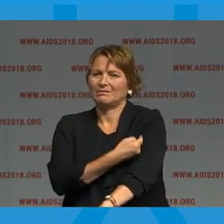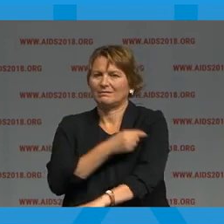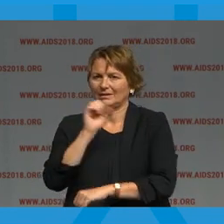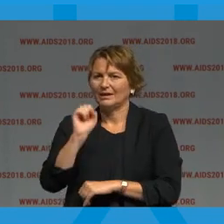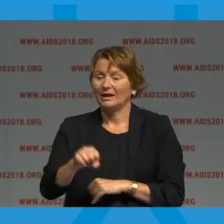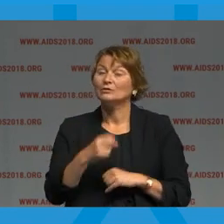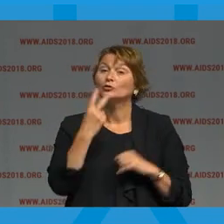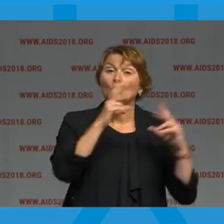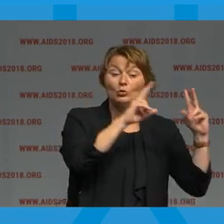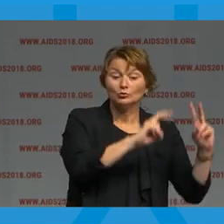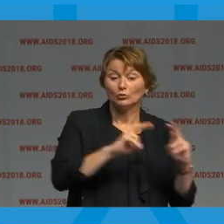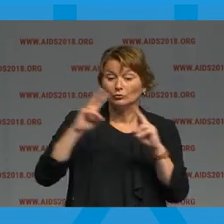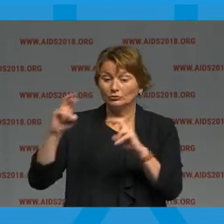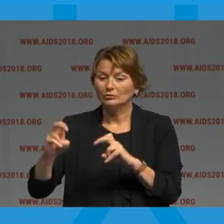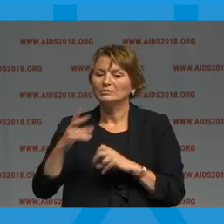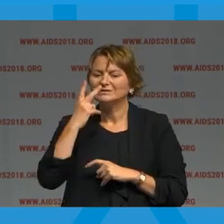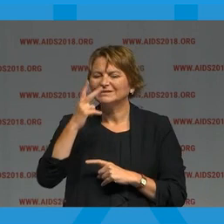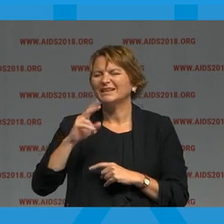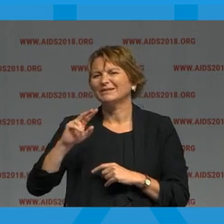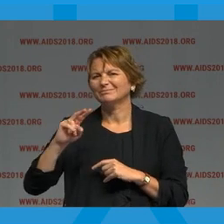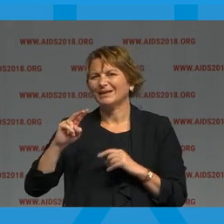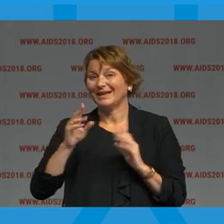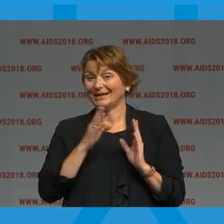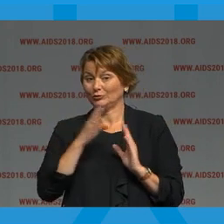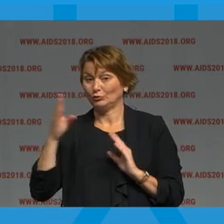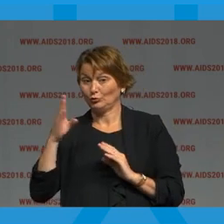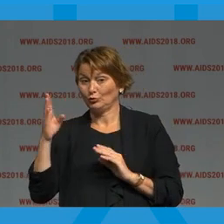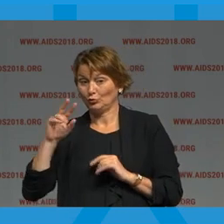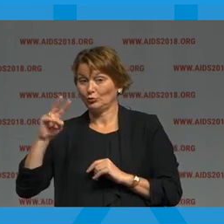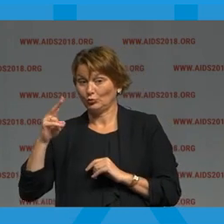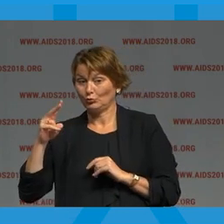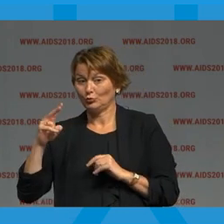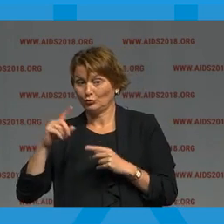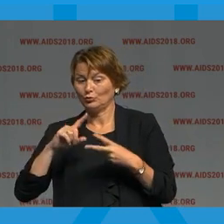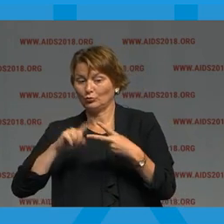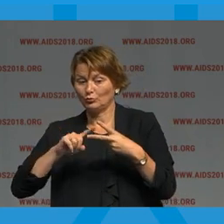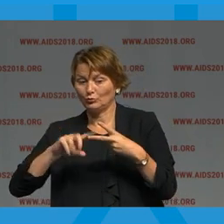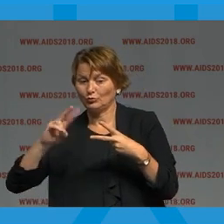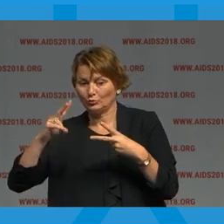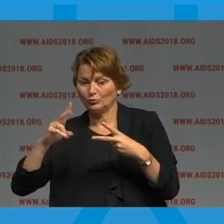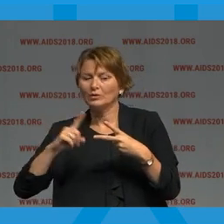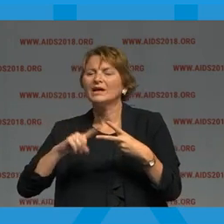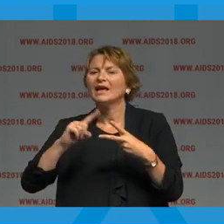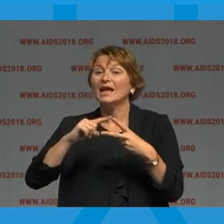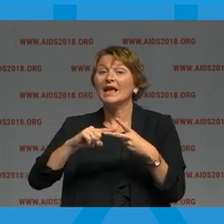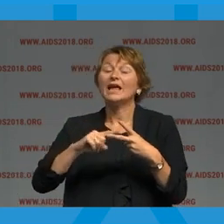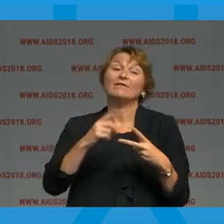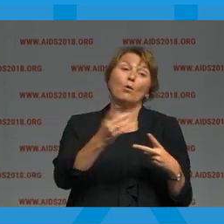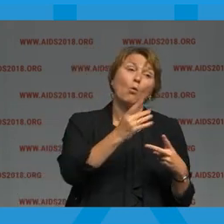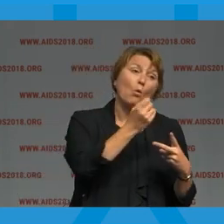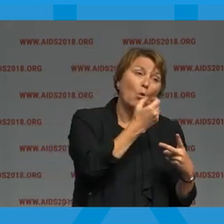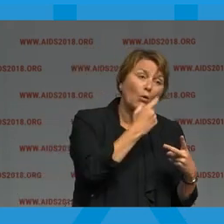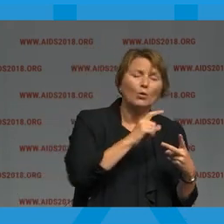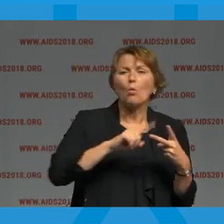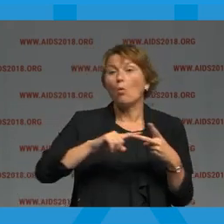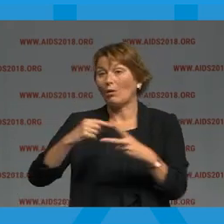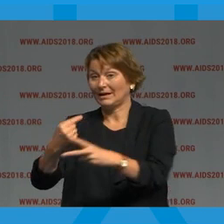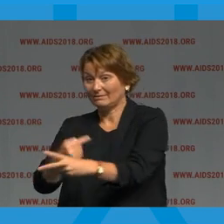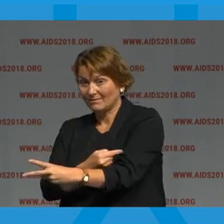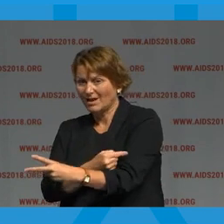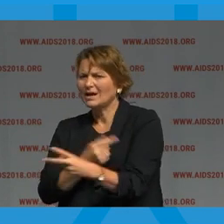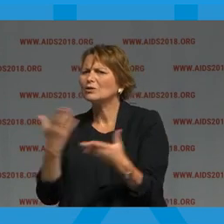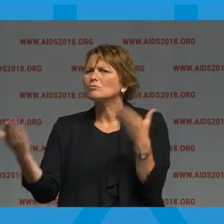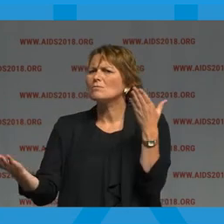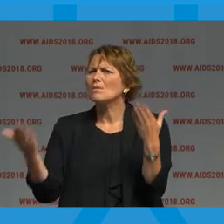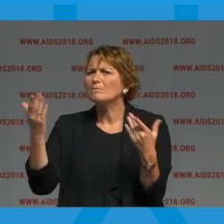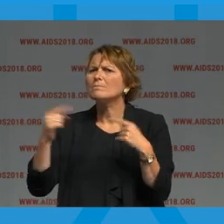here, particularly in the latter two, that when you compare the oral formulation versus the intramuscular application of those drugs, either